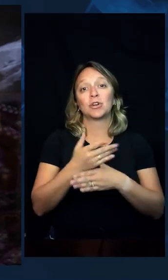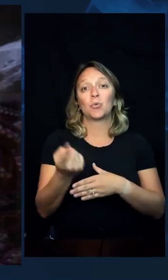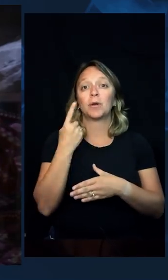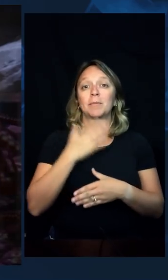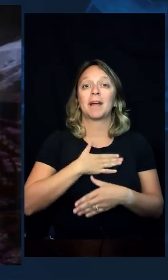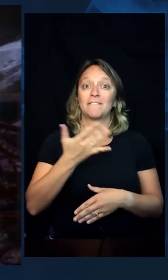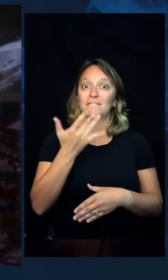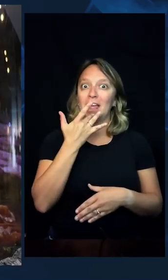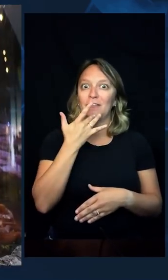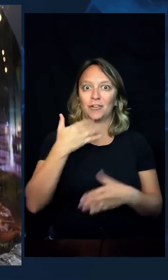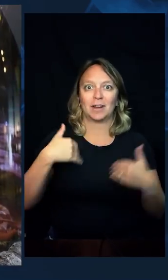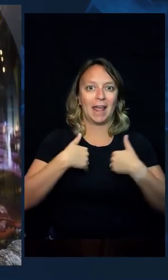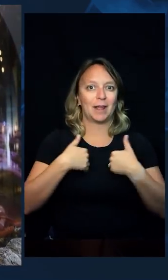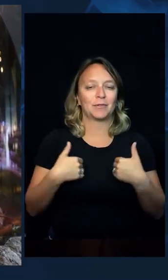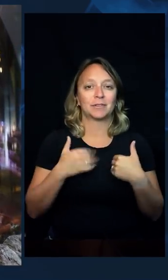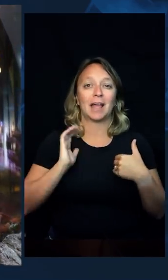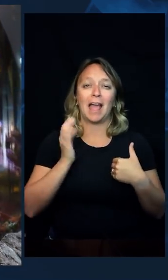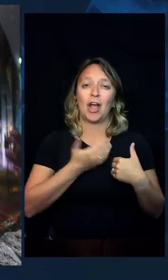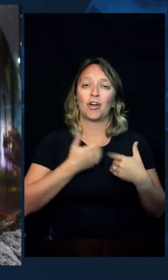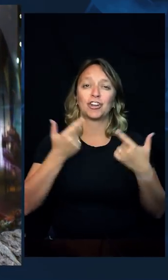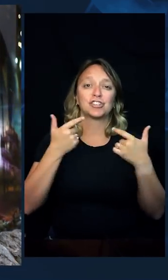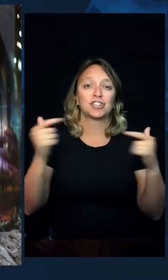Licorice, our giant Pacific octopus.